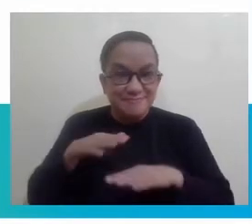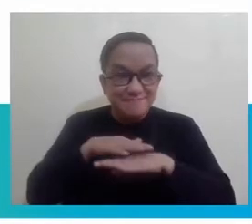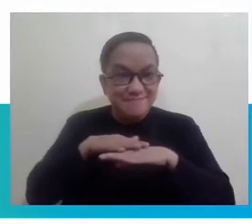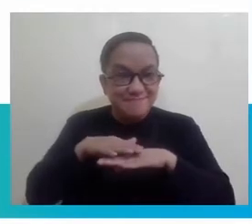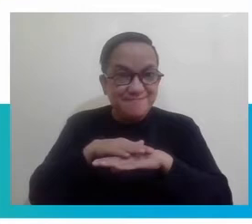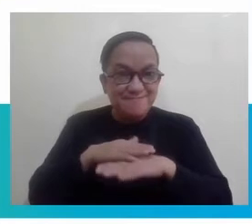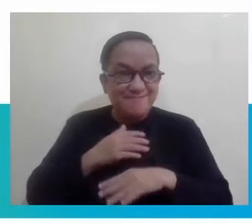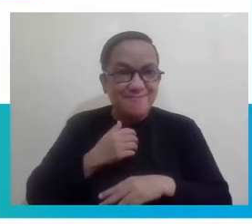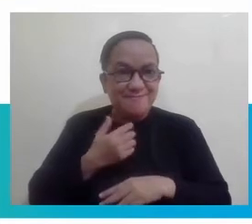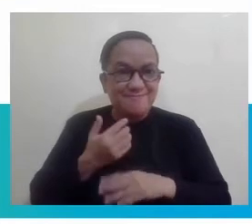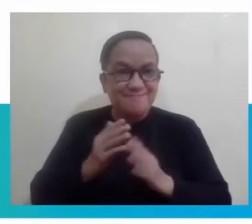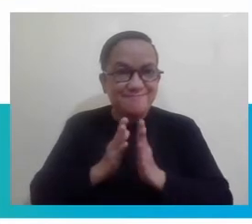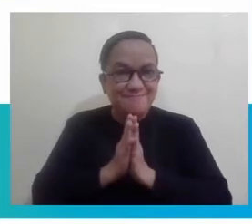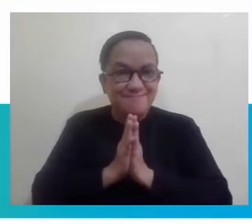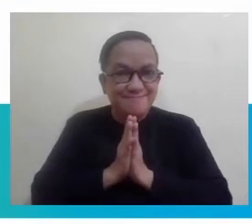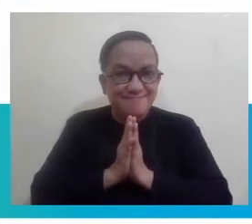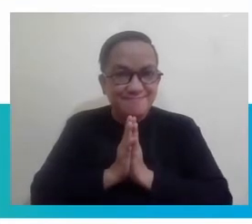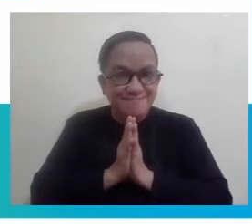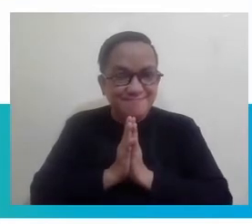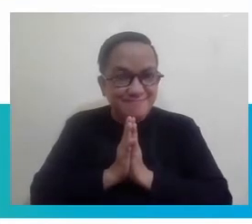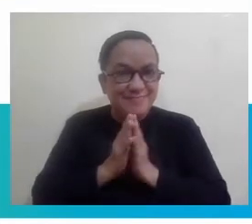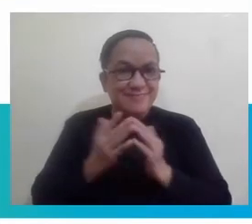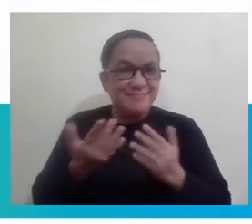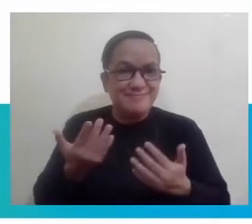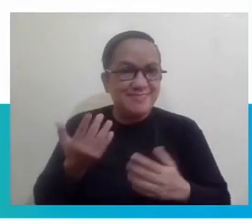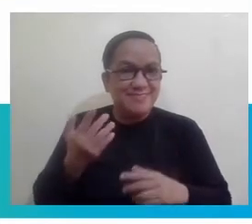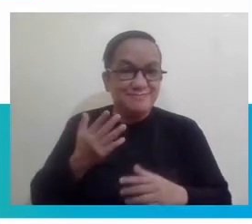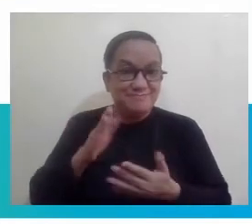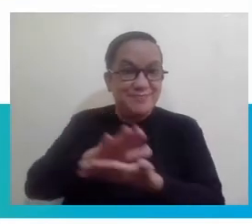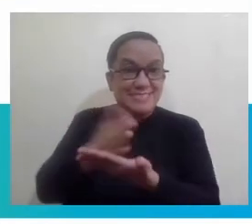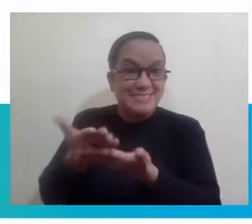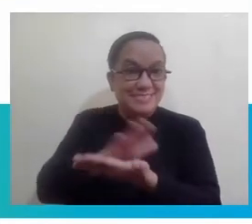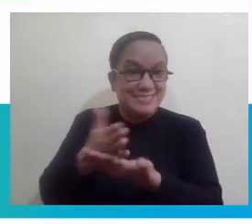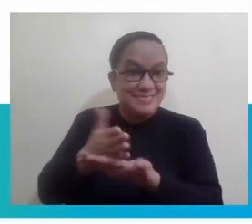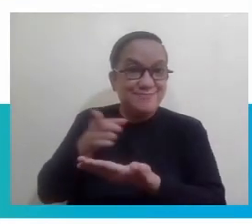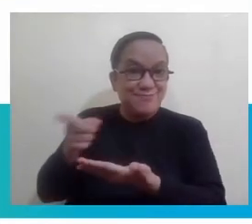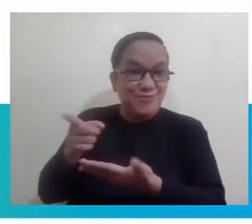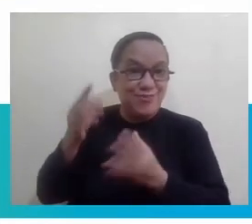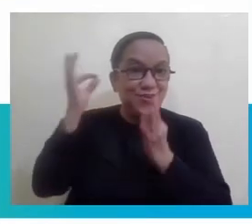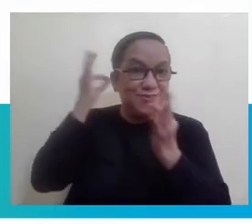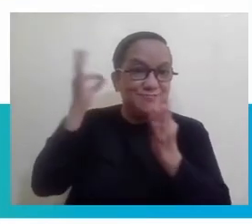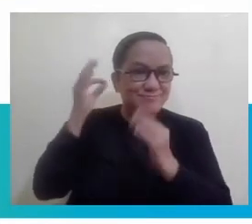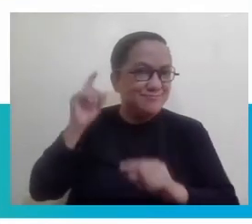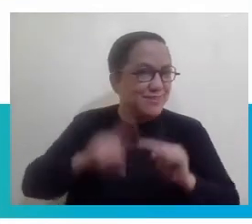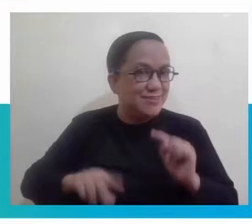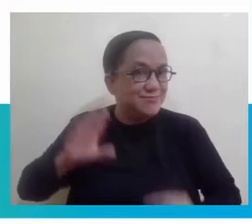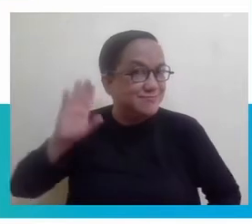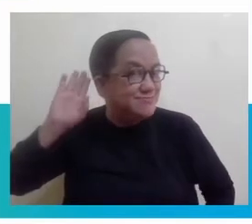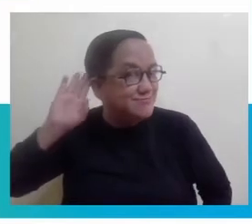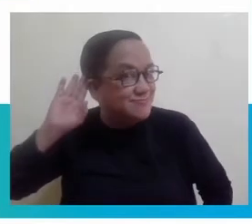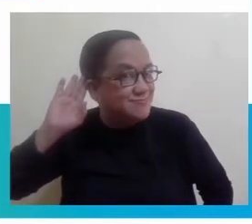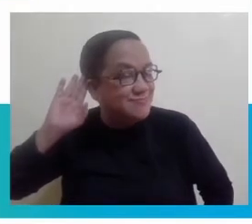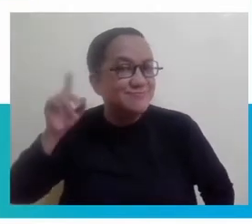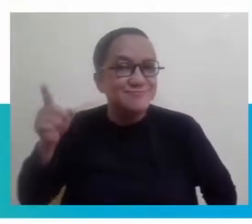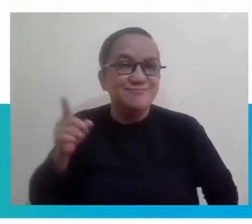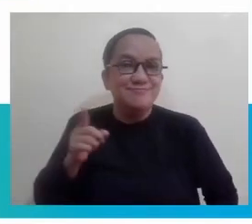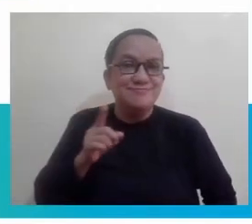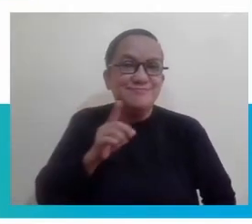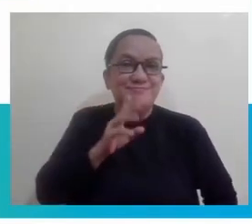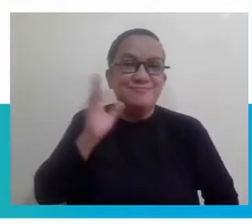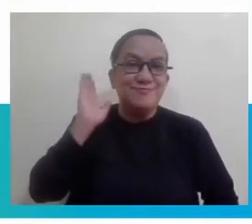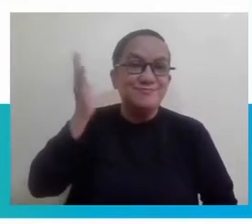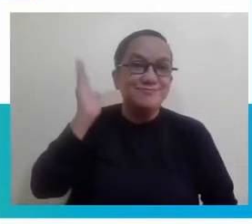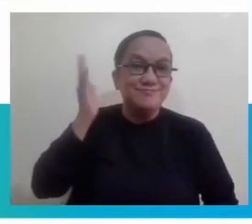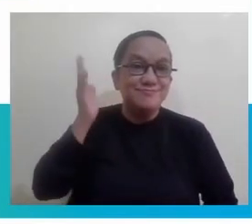other natural capitals and other capitals, and based on a trusting relationship and learning